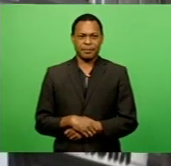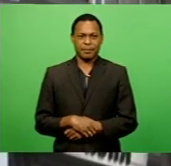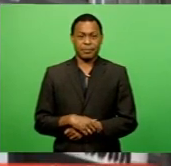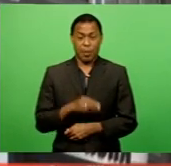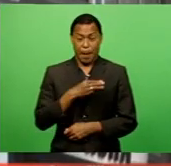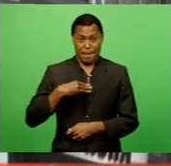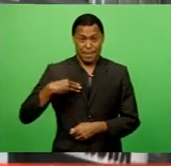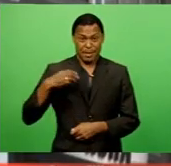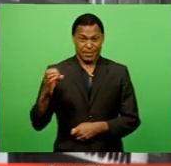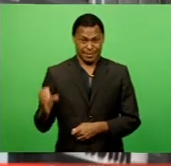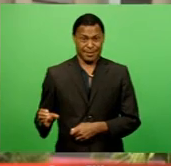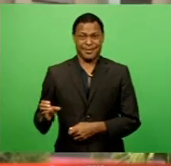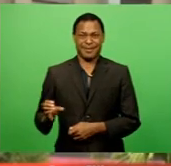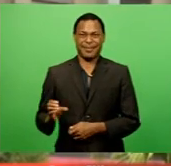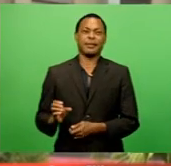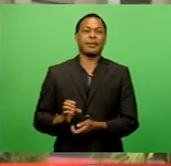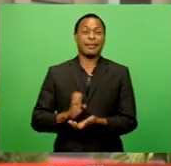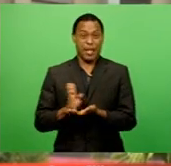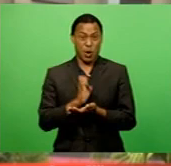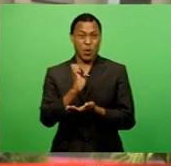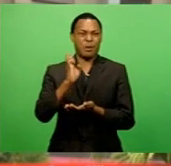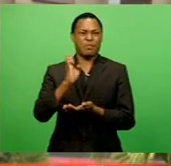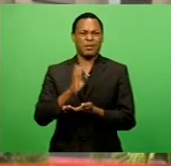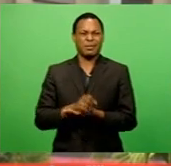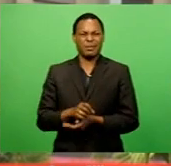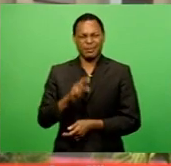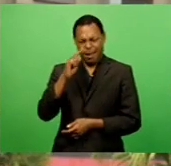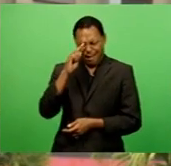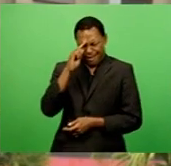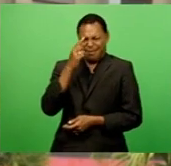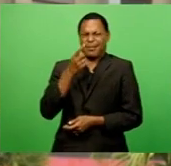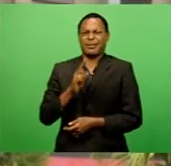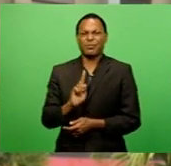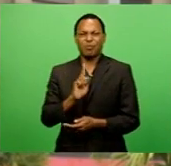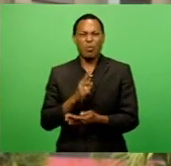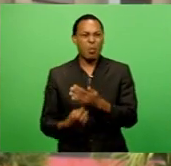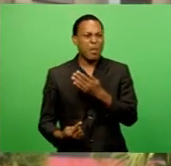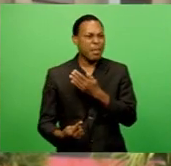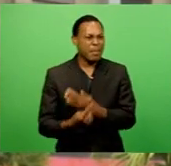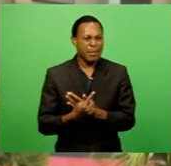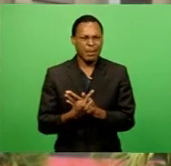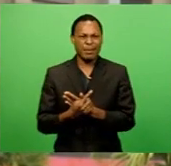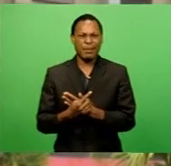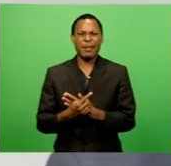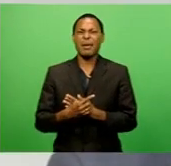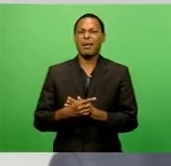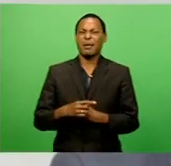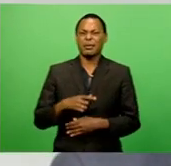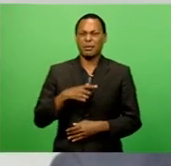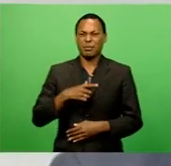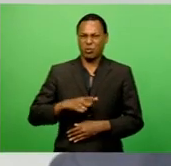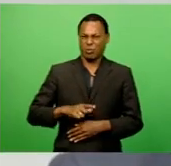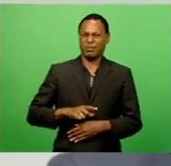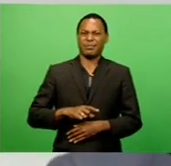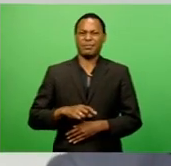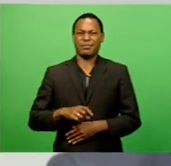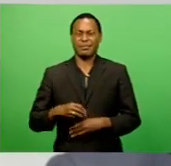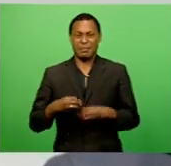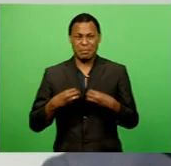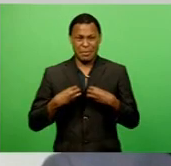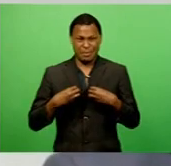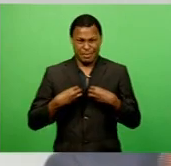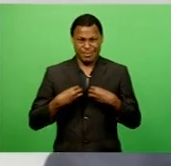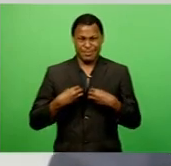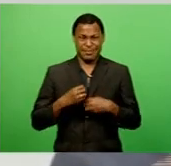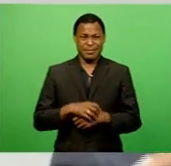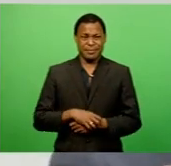for Economy says he understands the plight of commercial tenants because some property owners show no sympathy. A lot of the landlords were actually